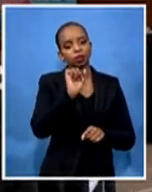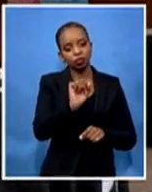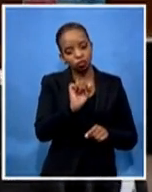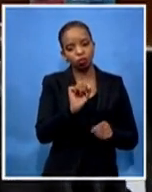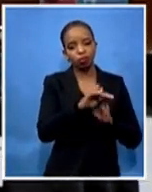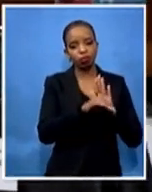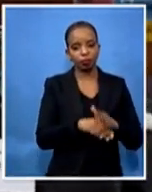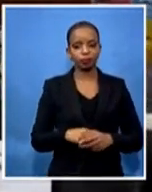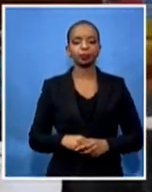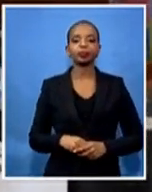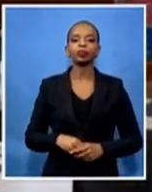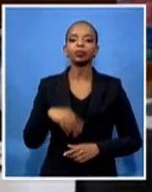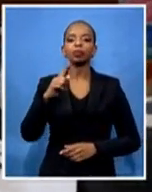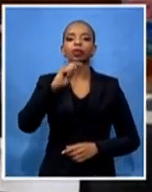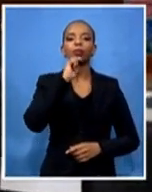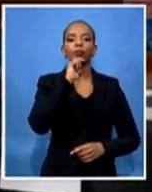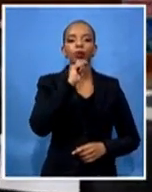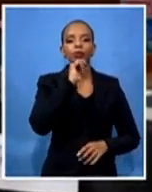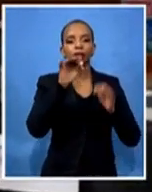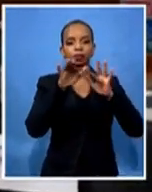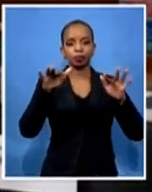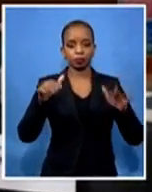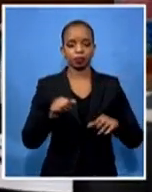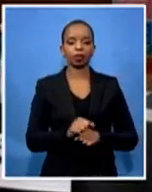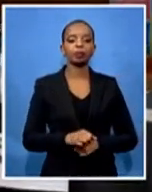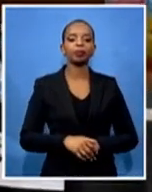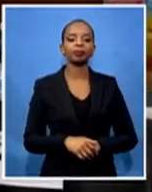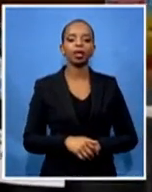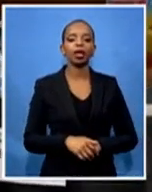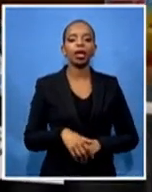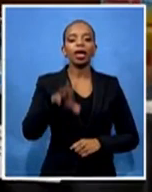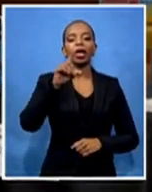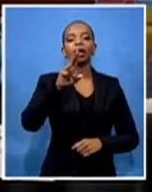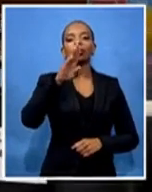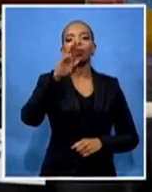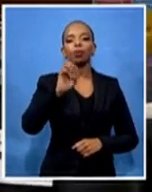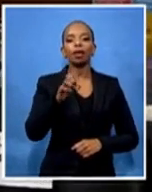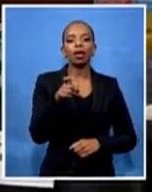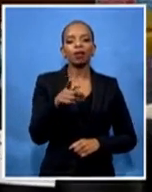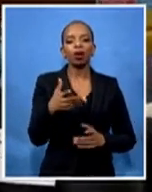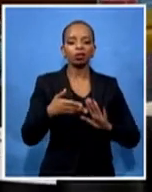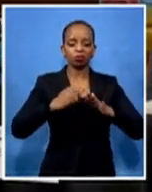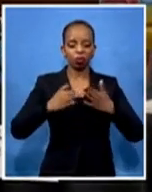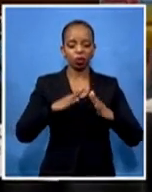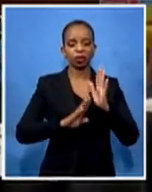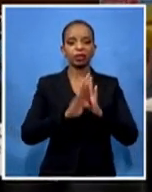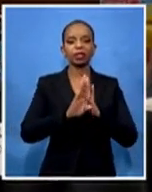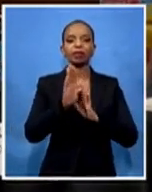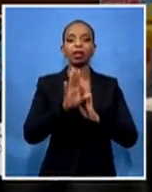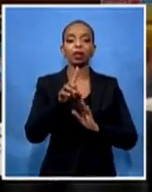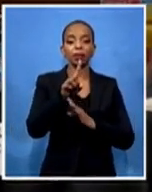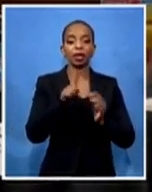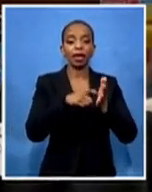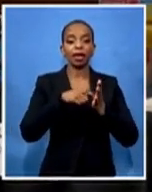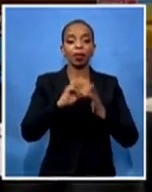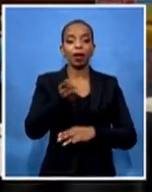Broadband Foundation, with the Economic of Development, also led nationally by the Minister Stella Ndabeni Abrams, we